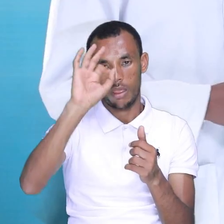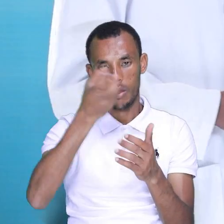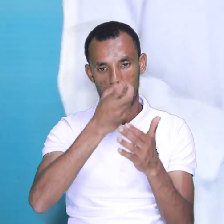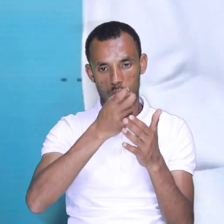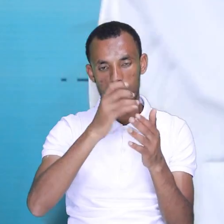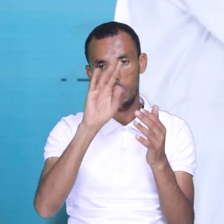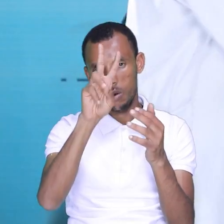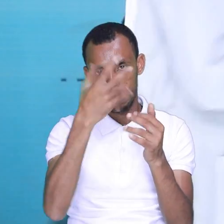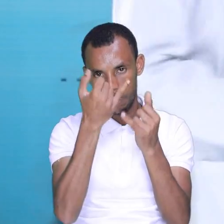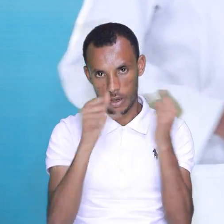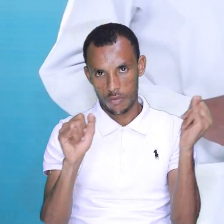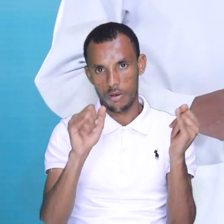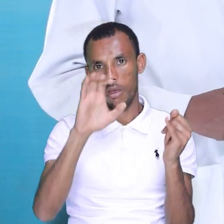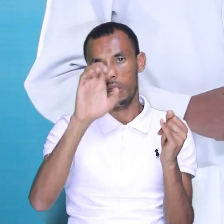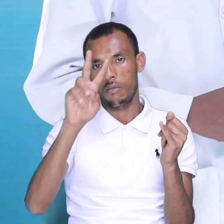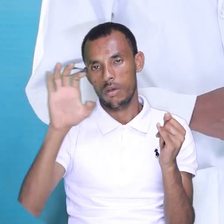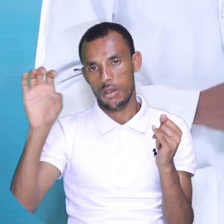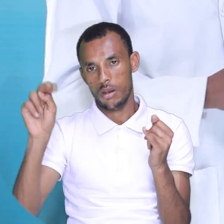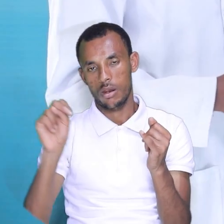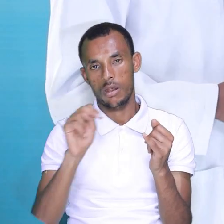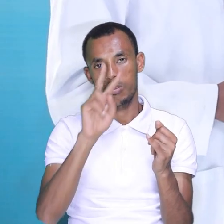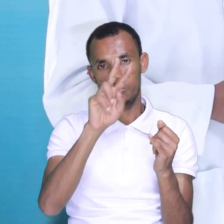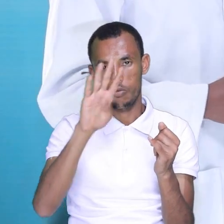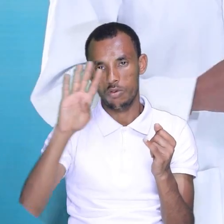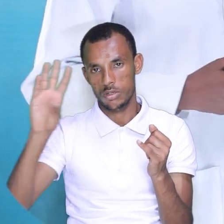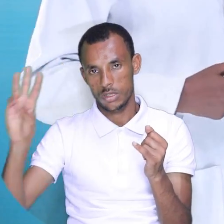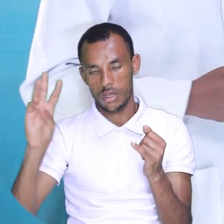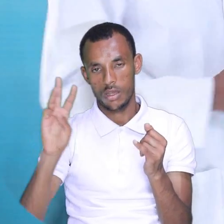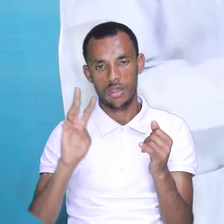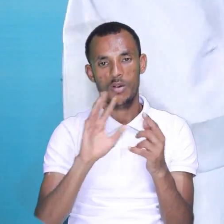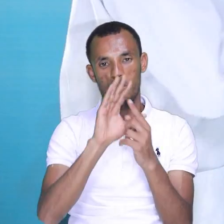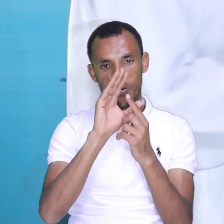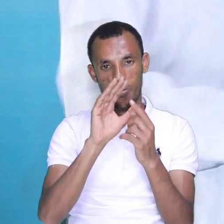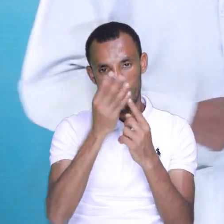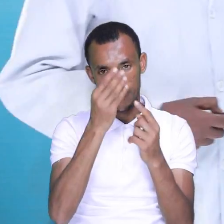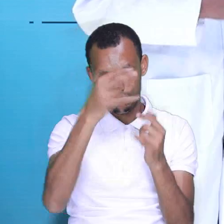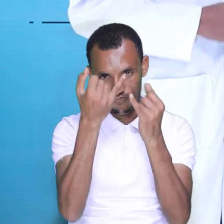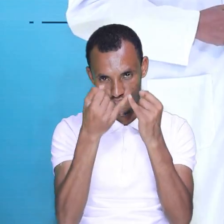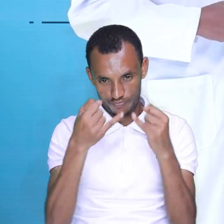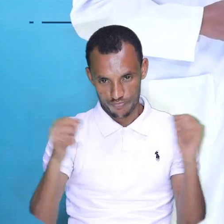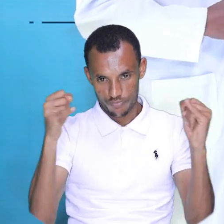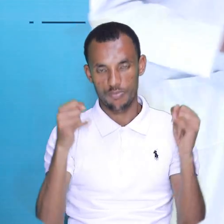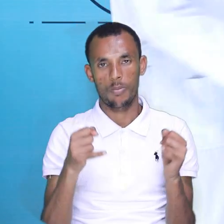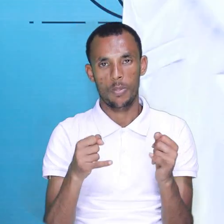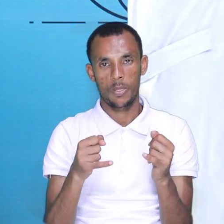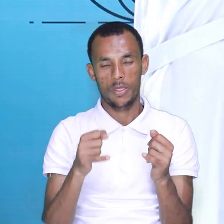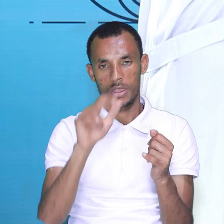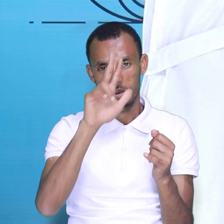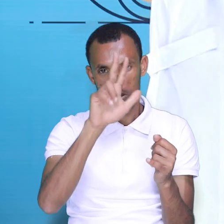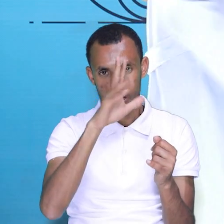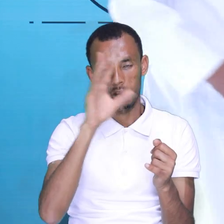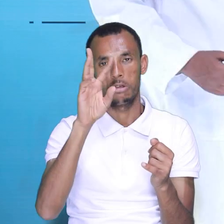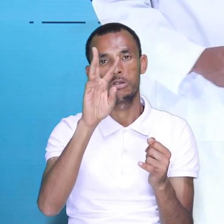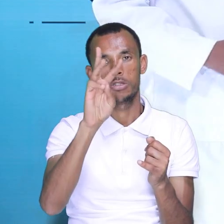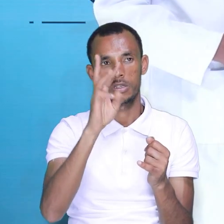multiple of 2, 2, 4, 6. Event 2, it is divisible by 3. So 3 and 6